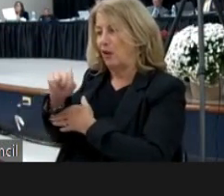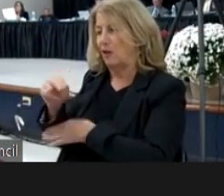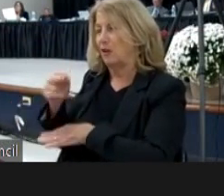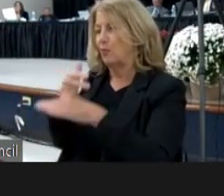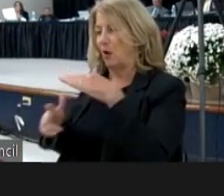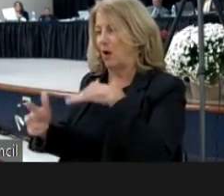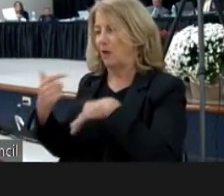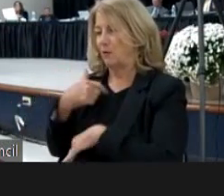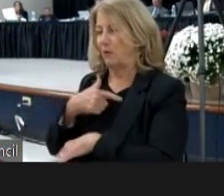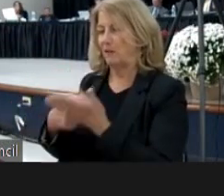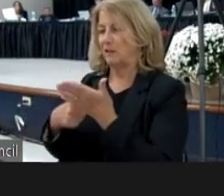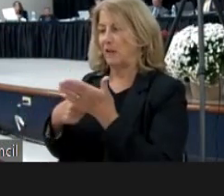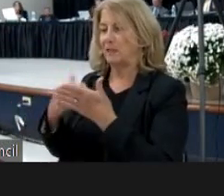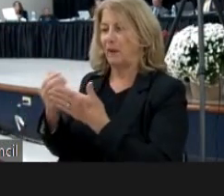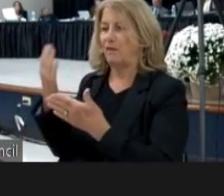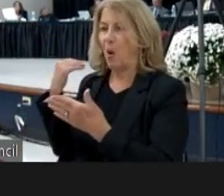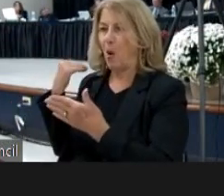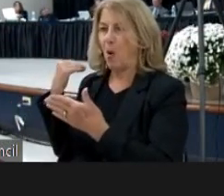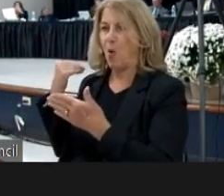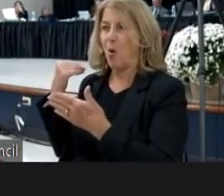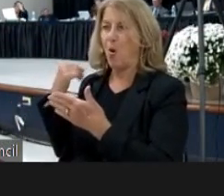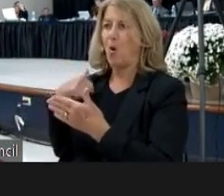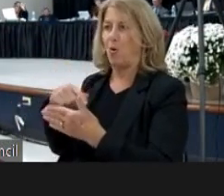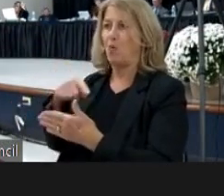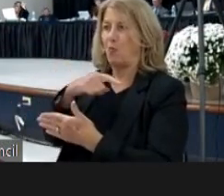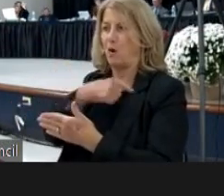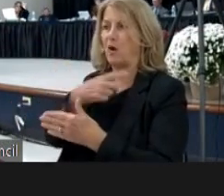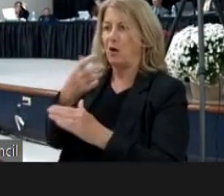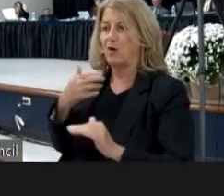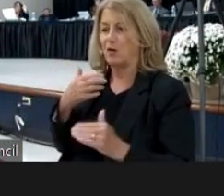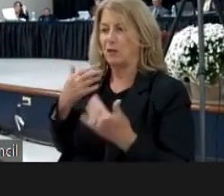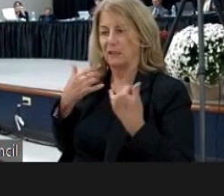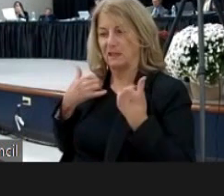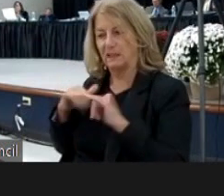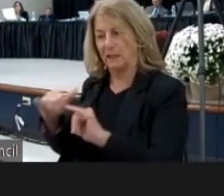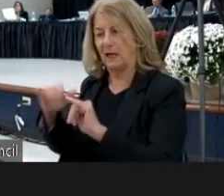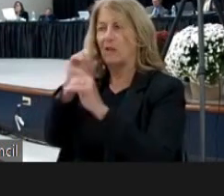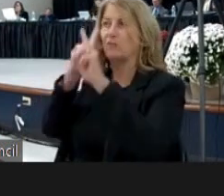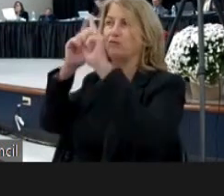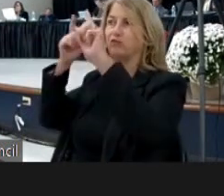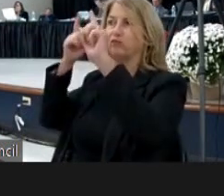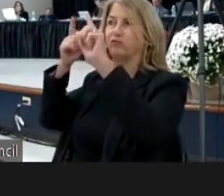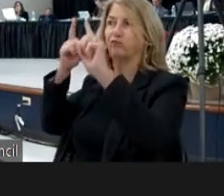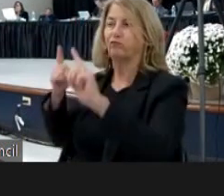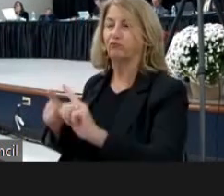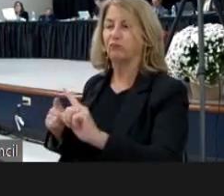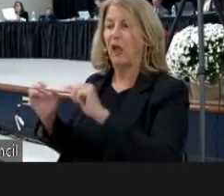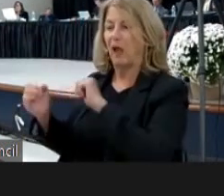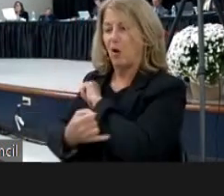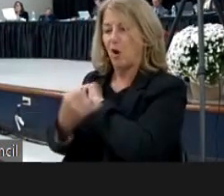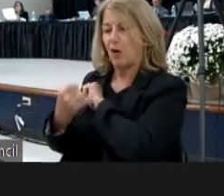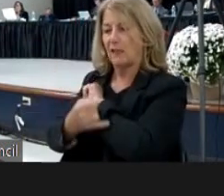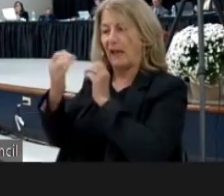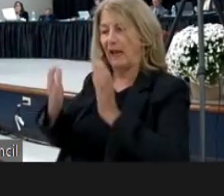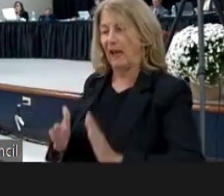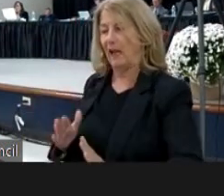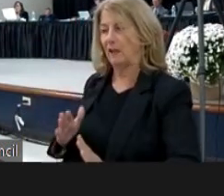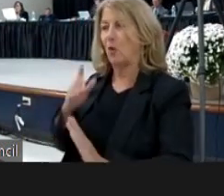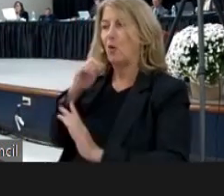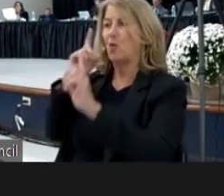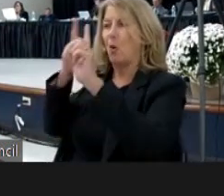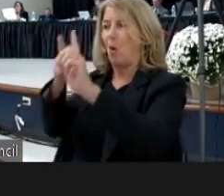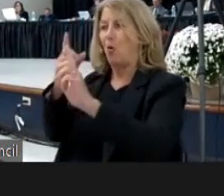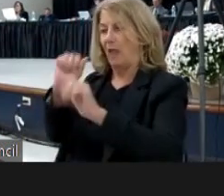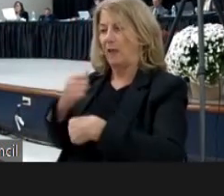earlier, we are still shooting for, and the architects feel they can still make parking spaces